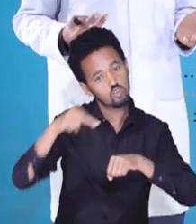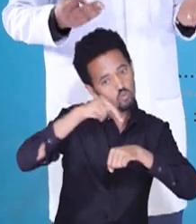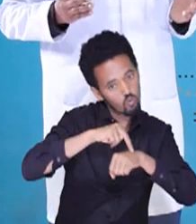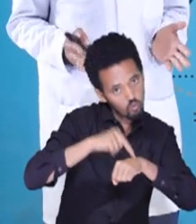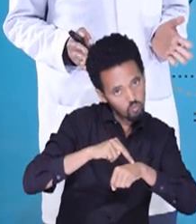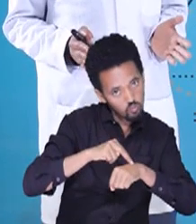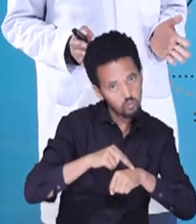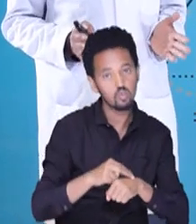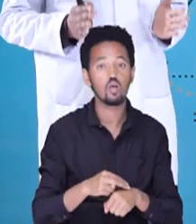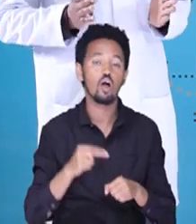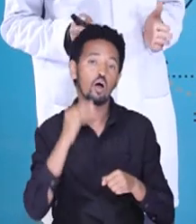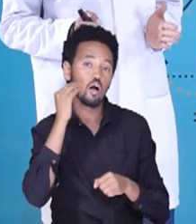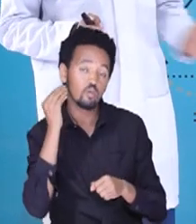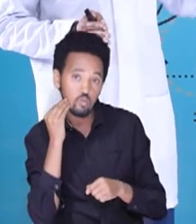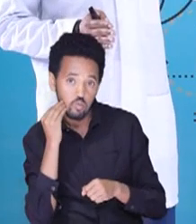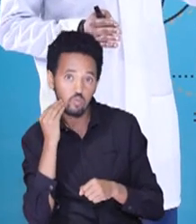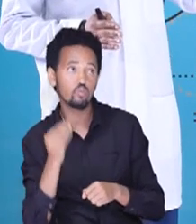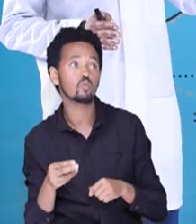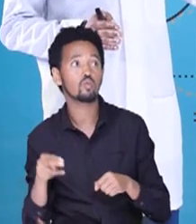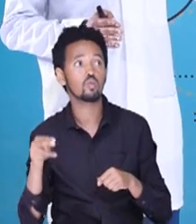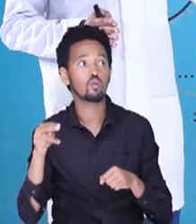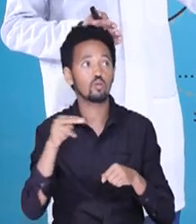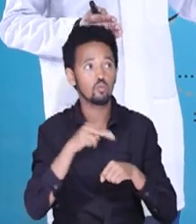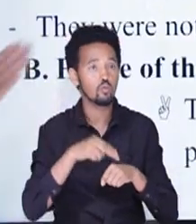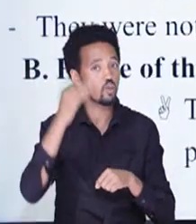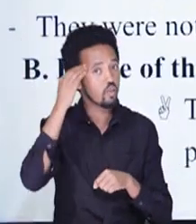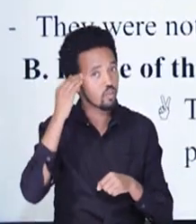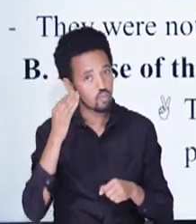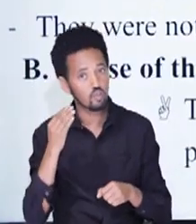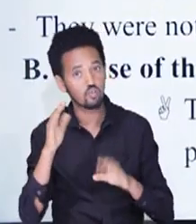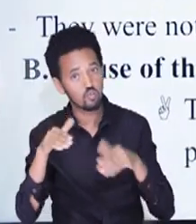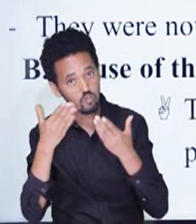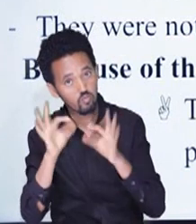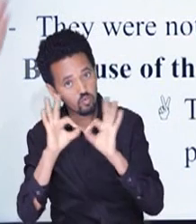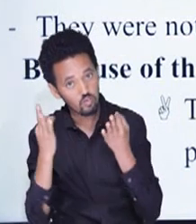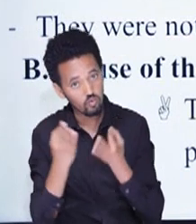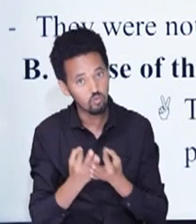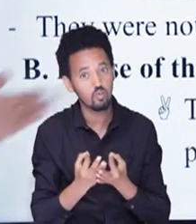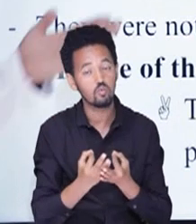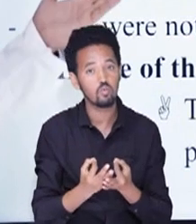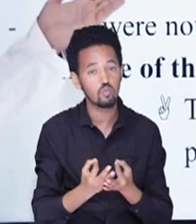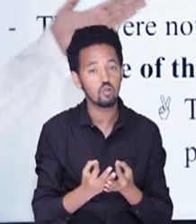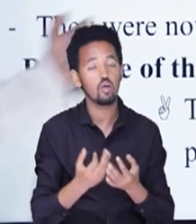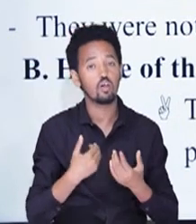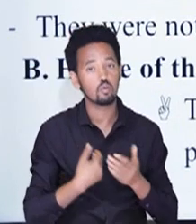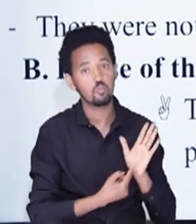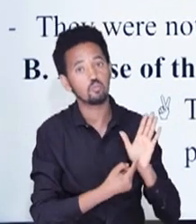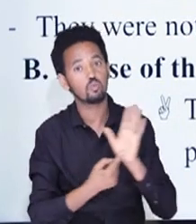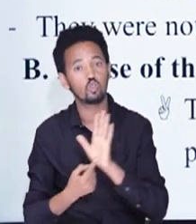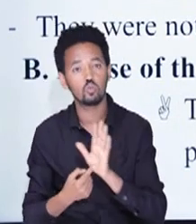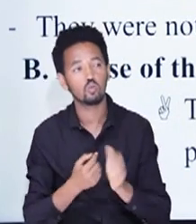House of Lords consisted head of noble family, archbishop and